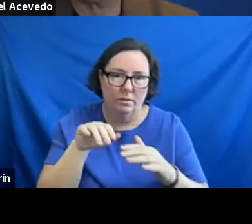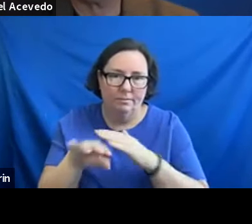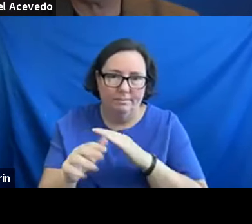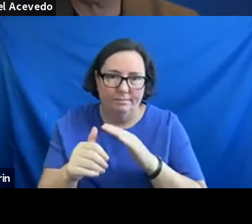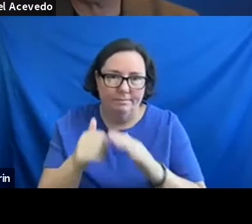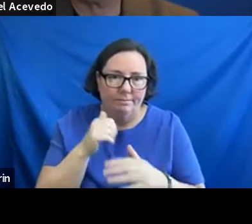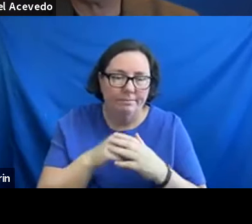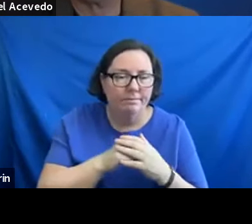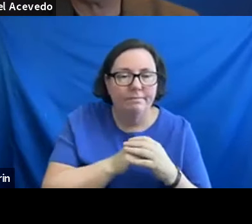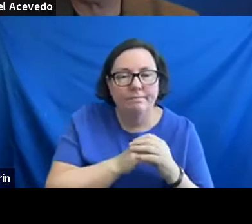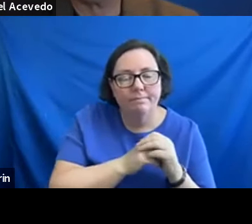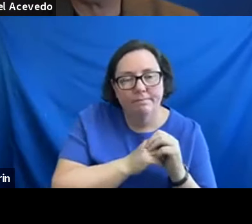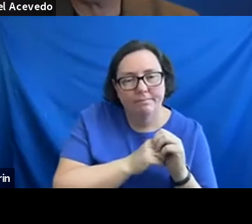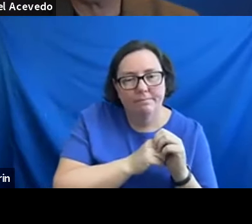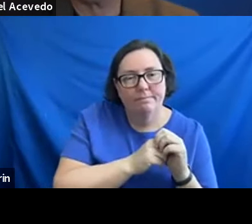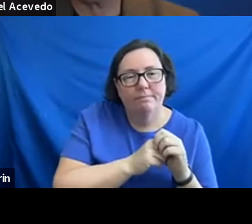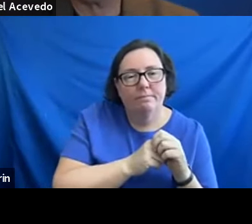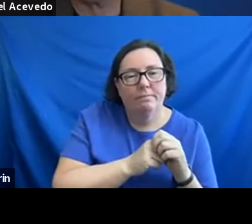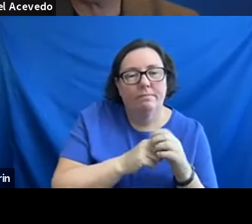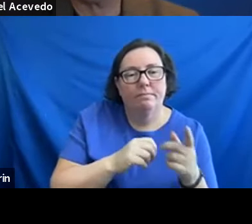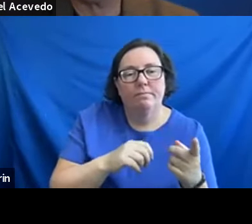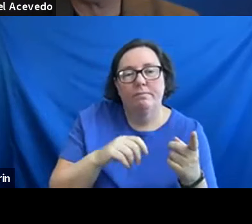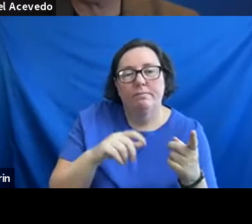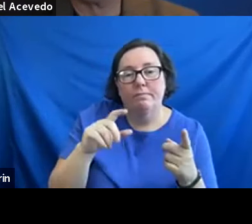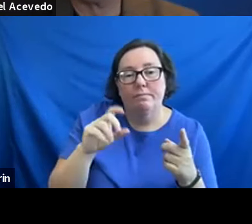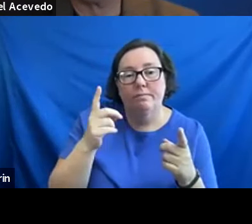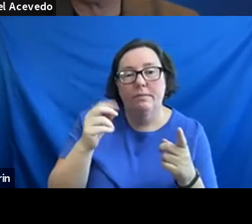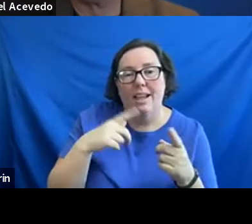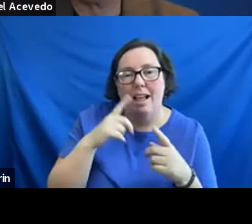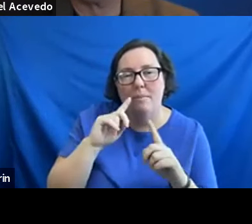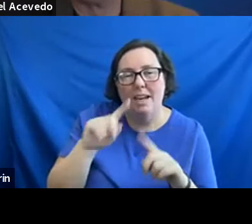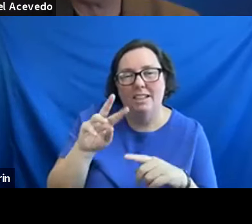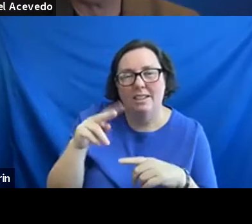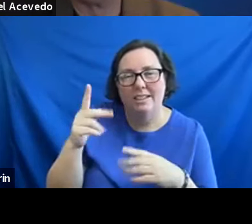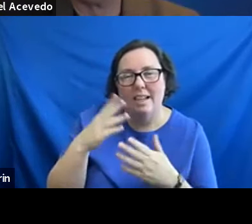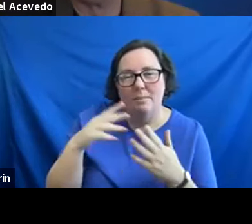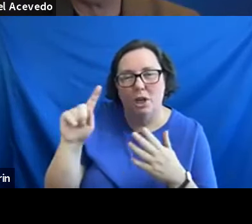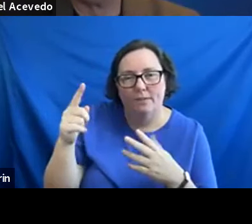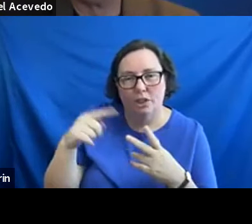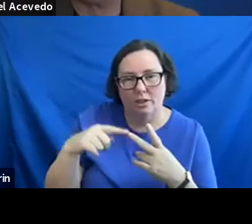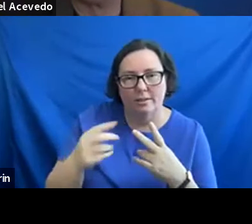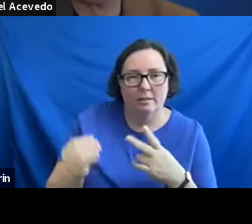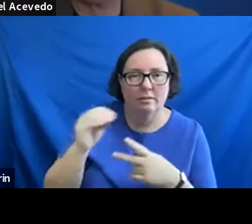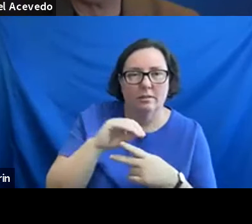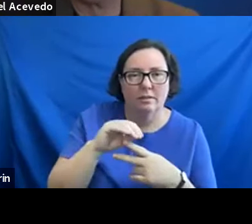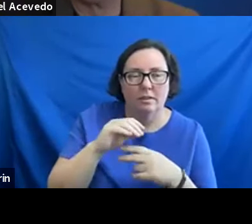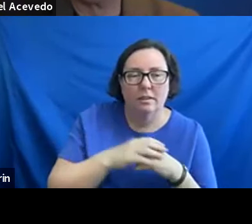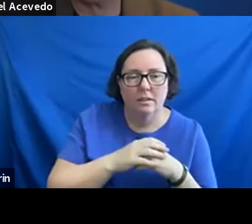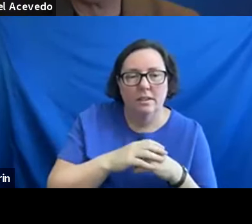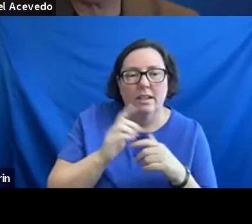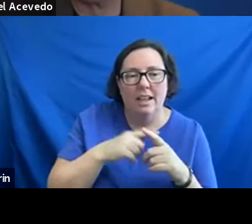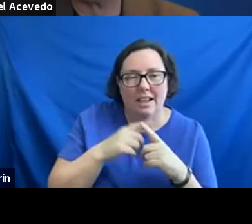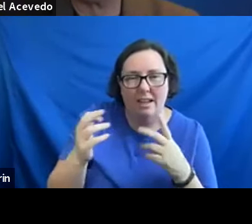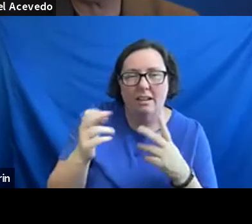selection standpoint? Okay, I'm going to answer your second part first. And then I would like to